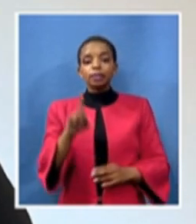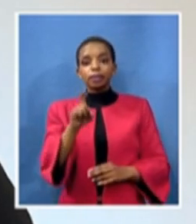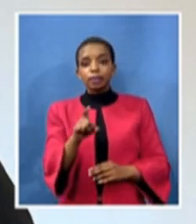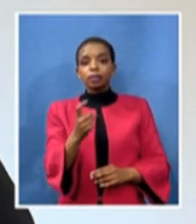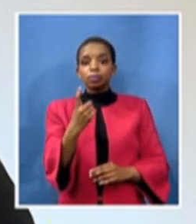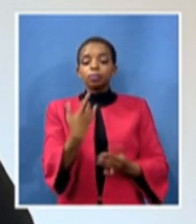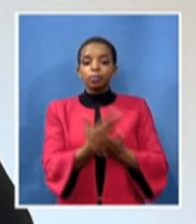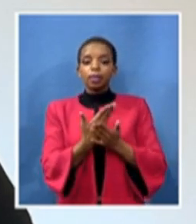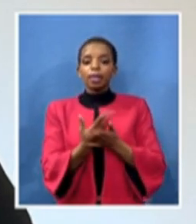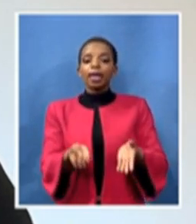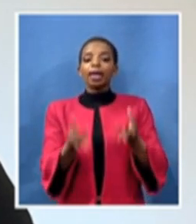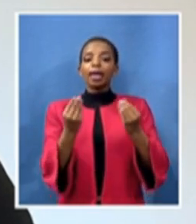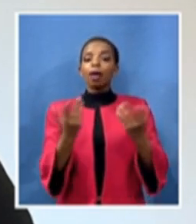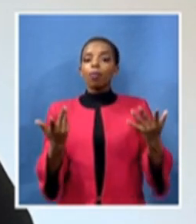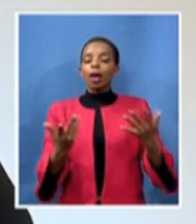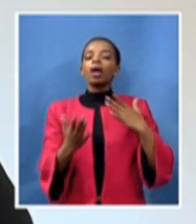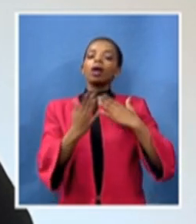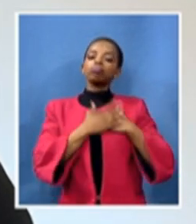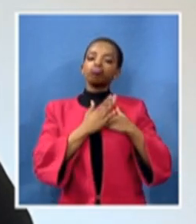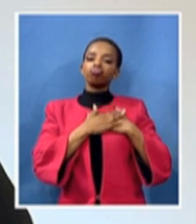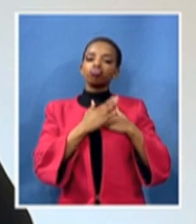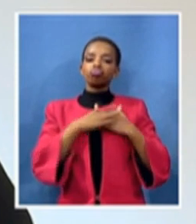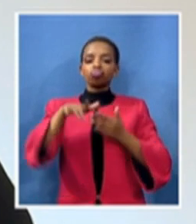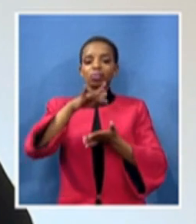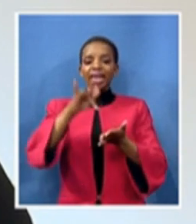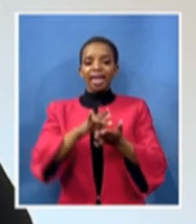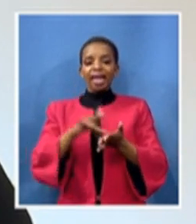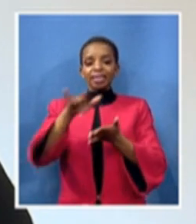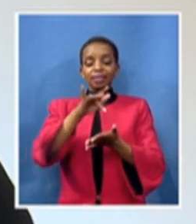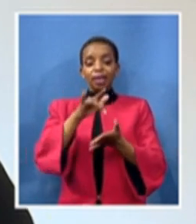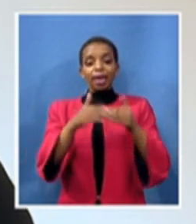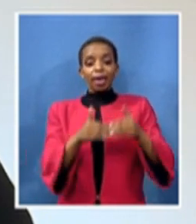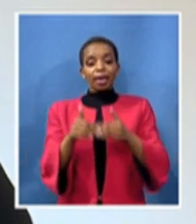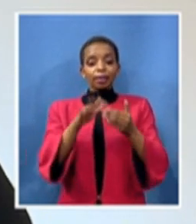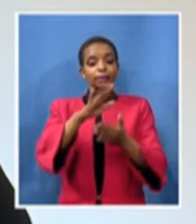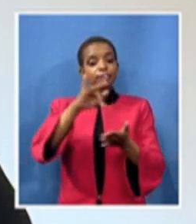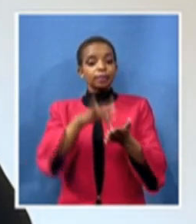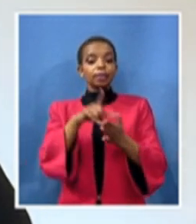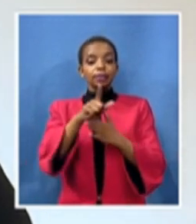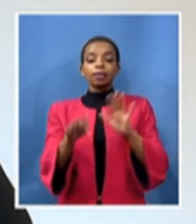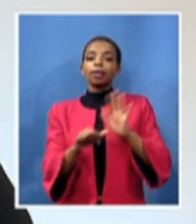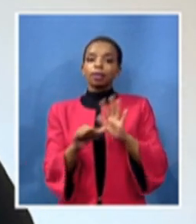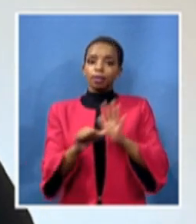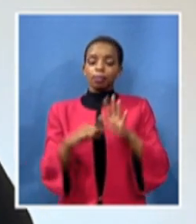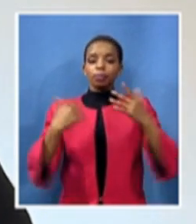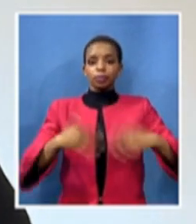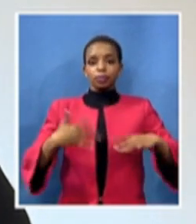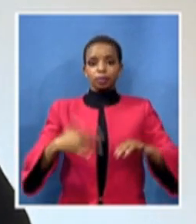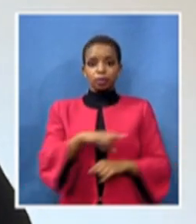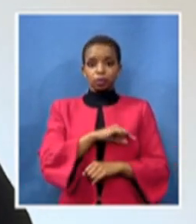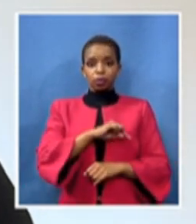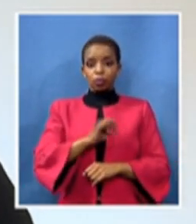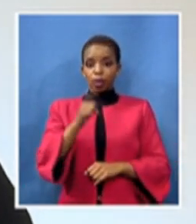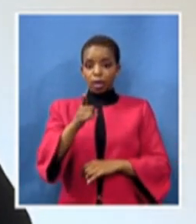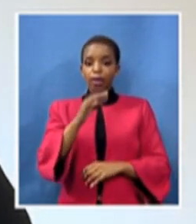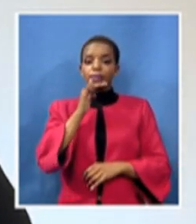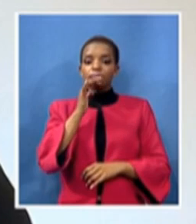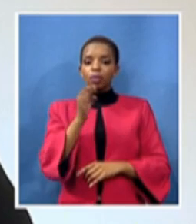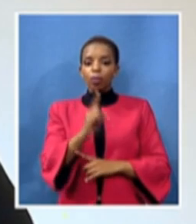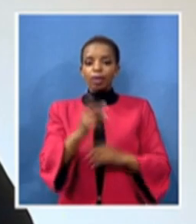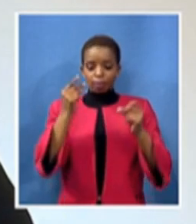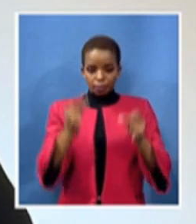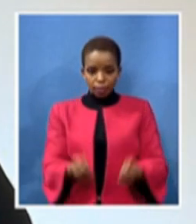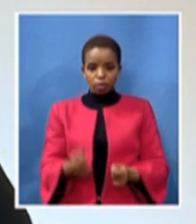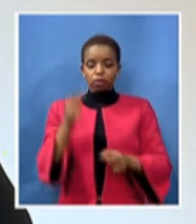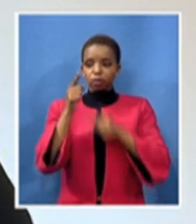critical. These include a direct pipeline to prosecution and immediate reception of medical care for